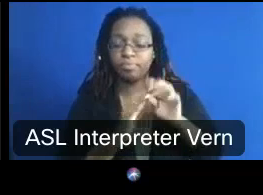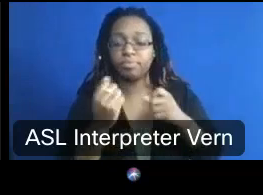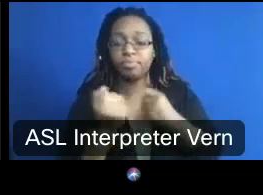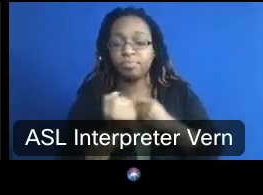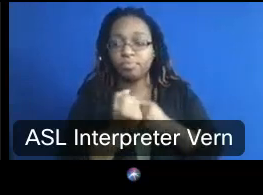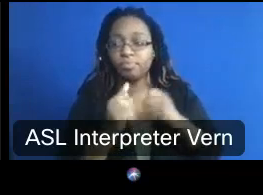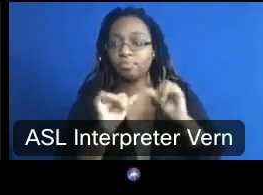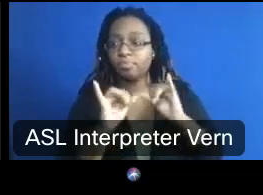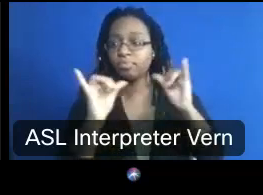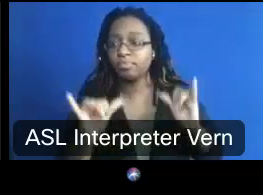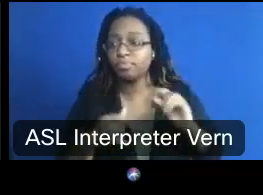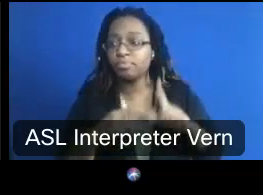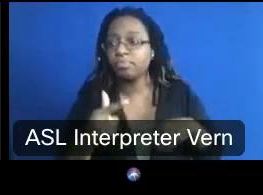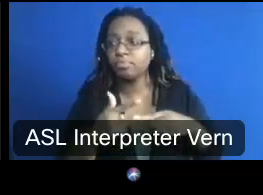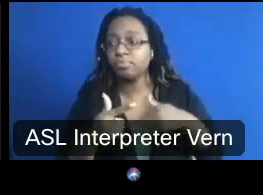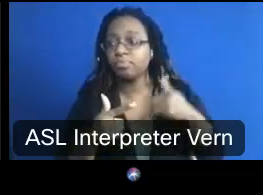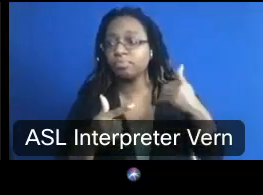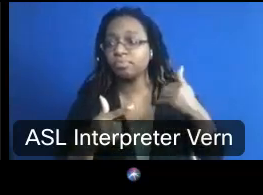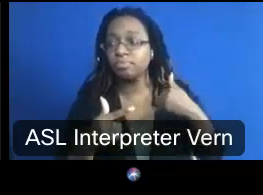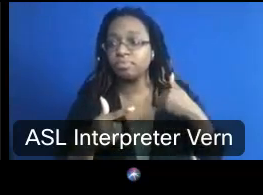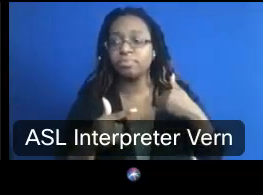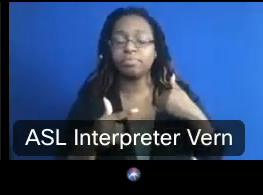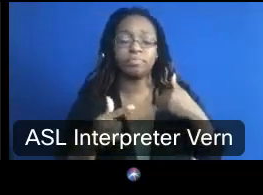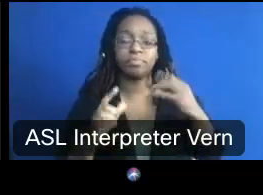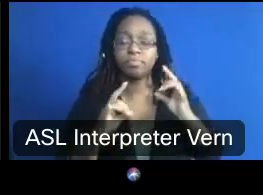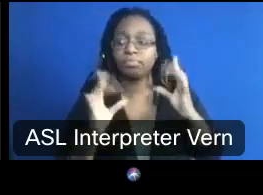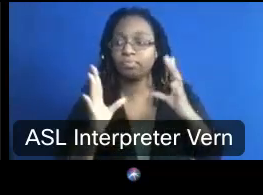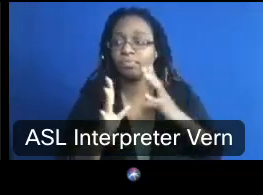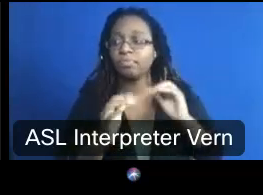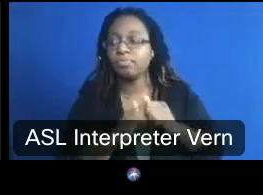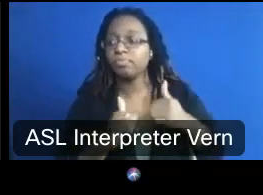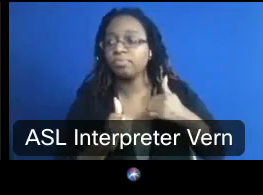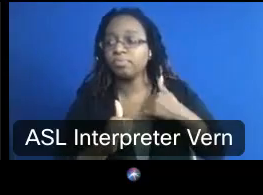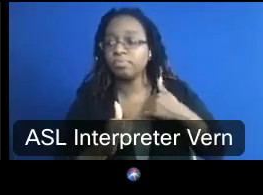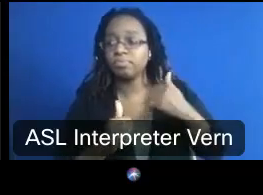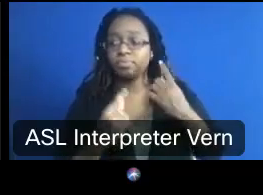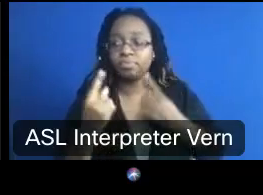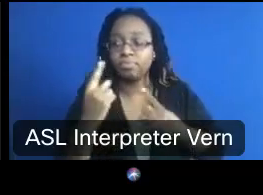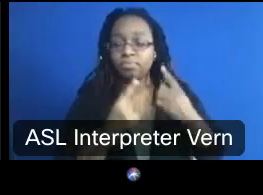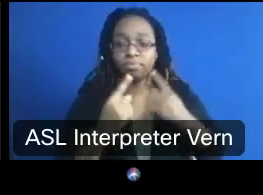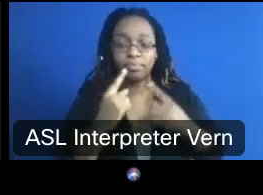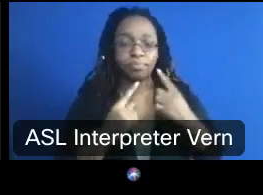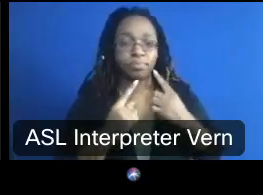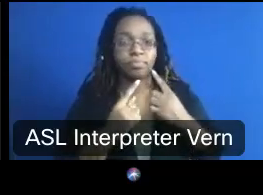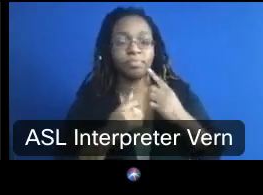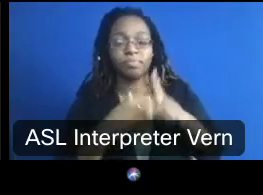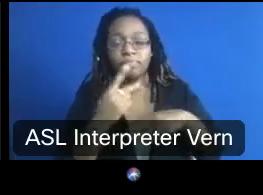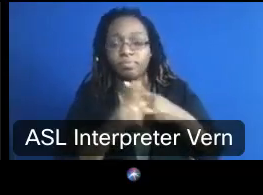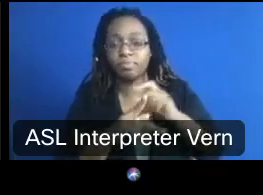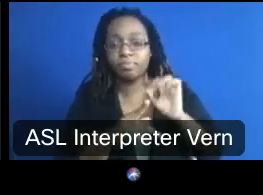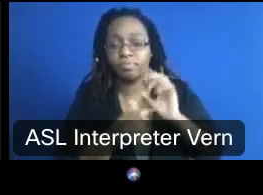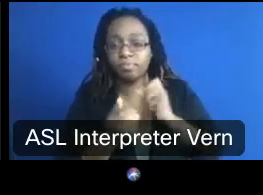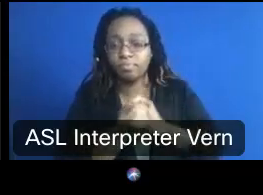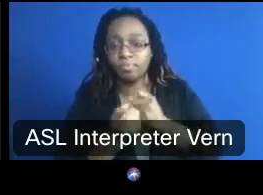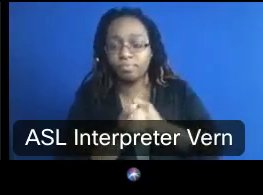I'm having these crises, and how do I think about these forms of support in